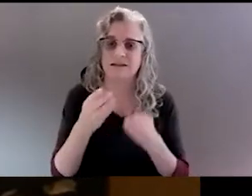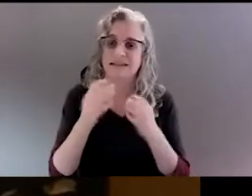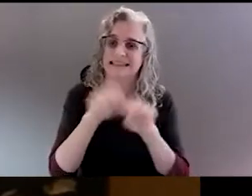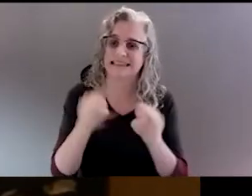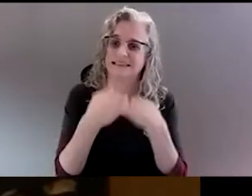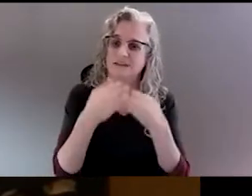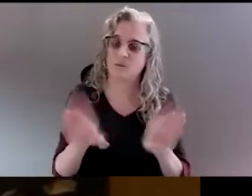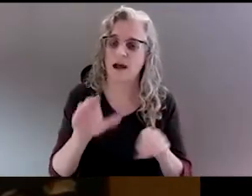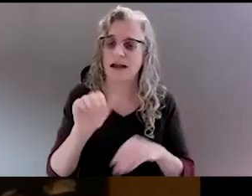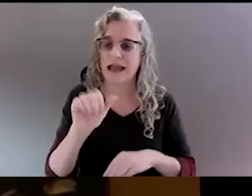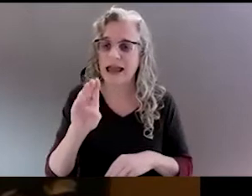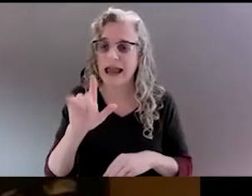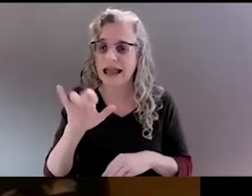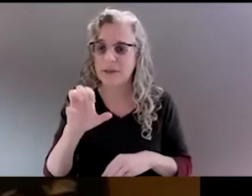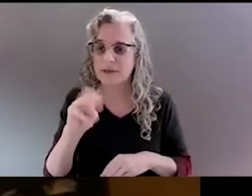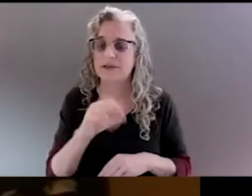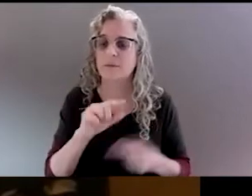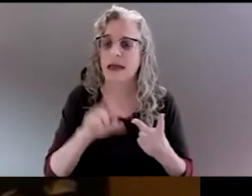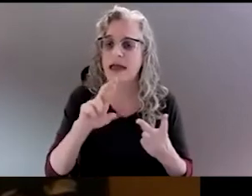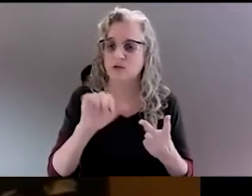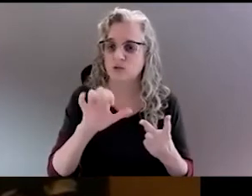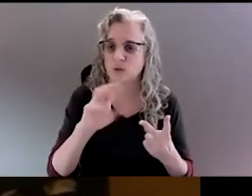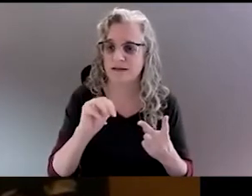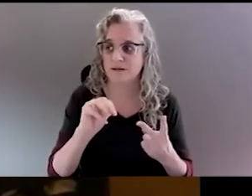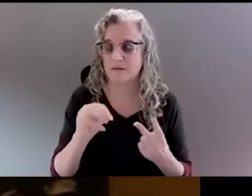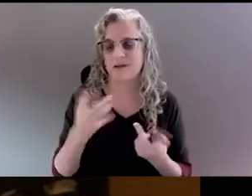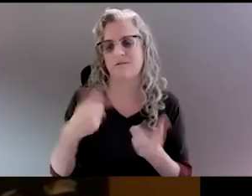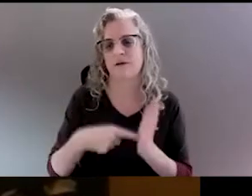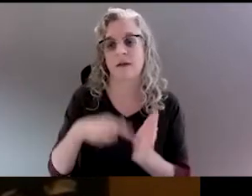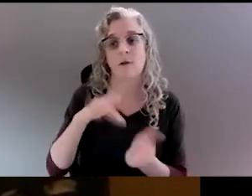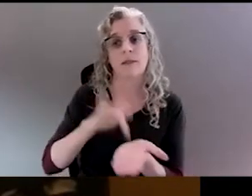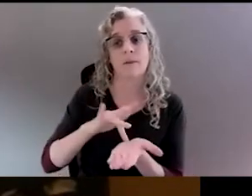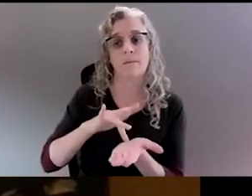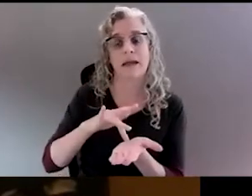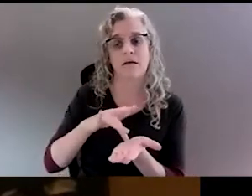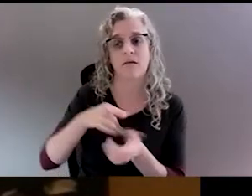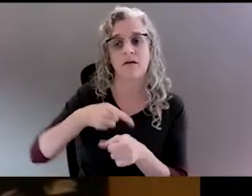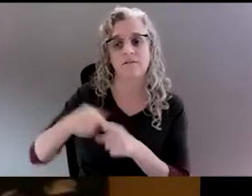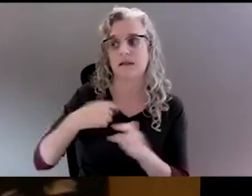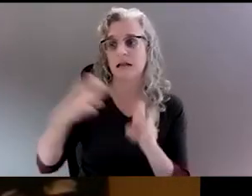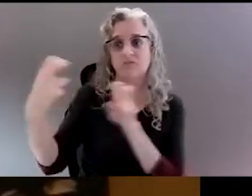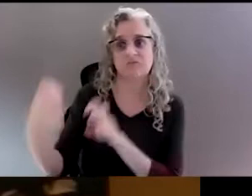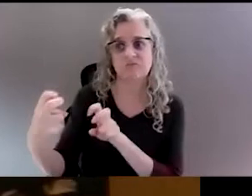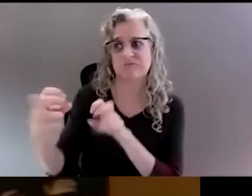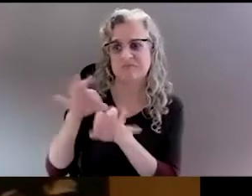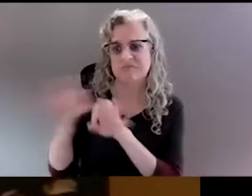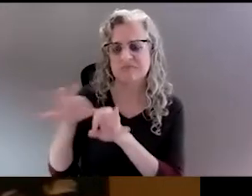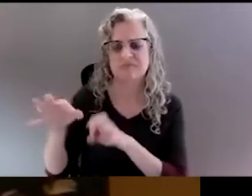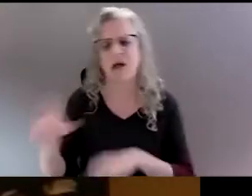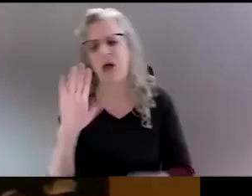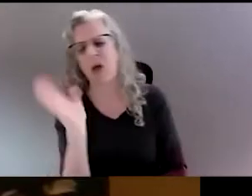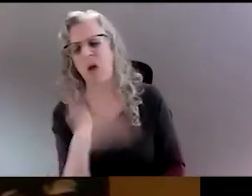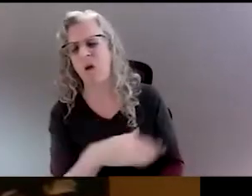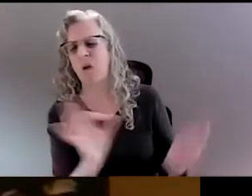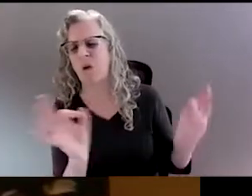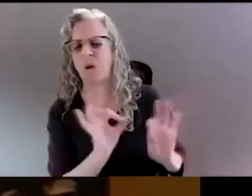I was not believed that I was in pain. My pain was ignored. I was told that, this is normal,